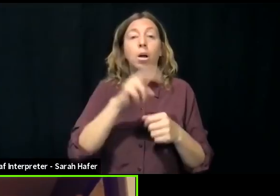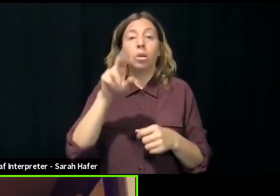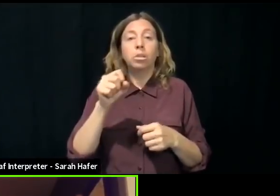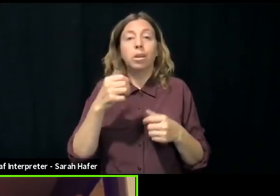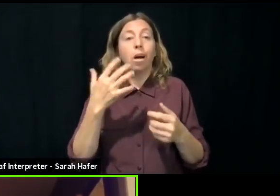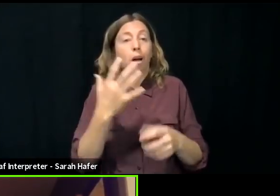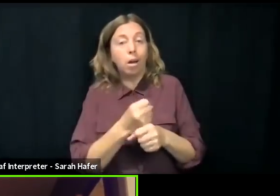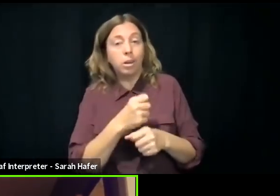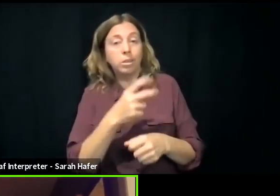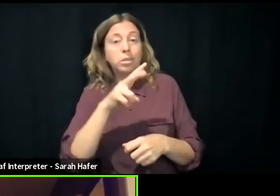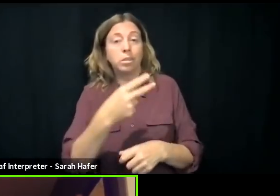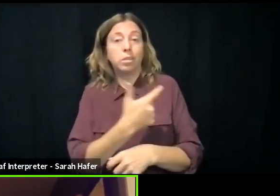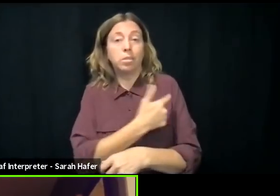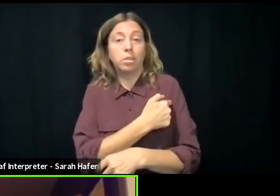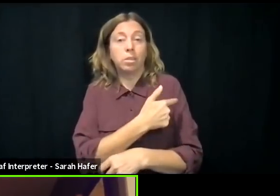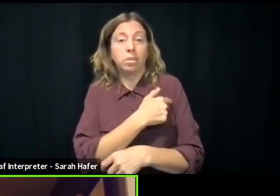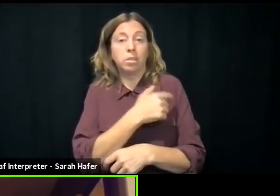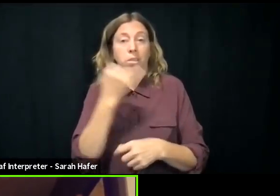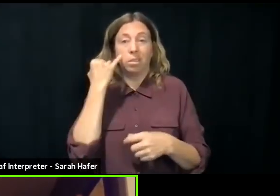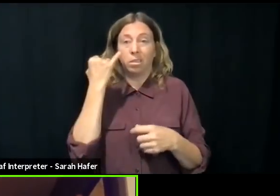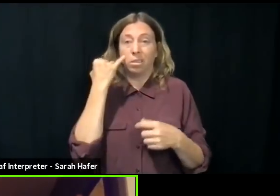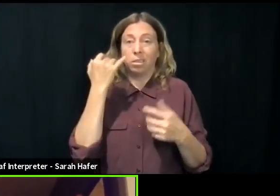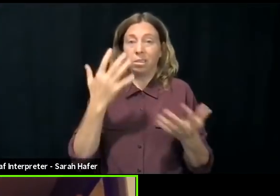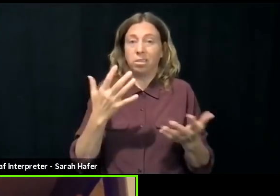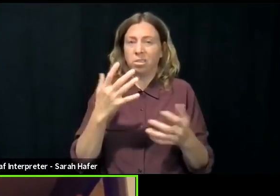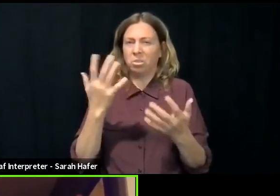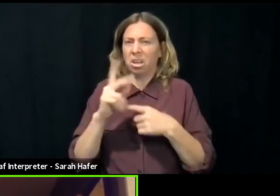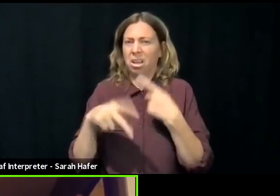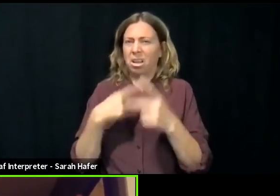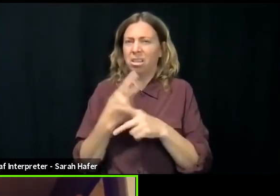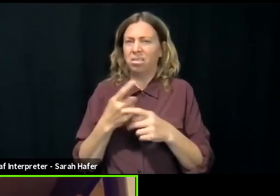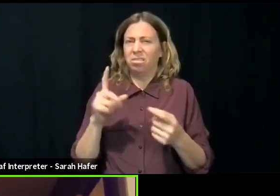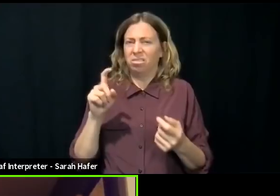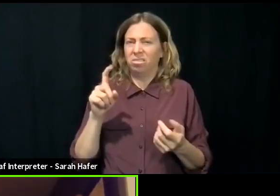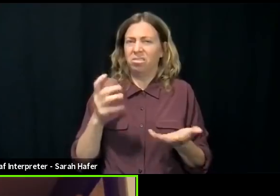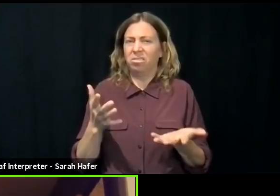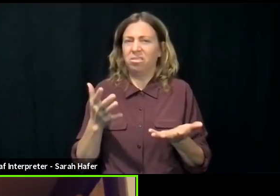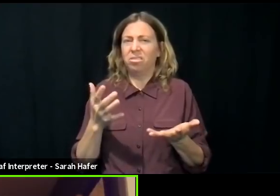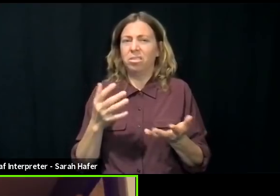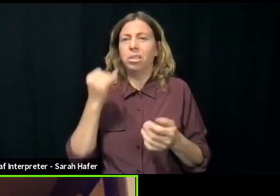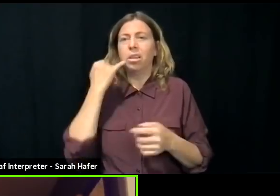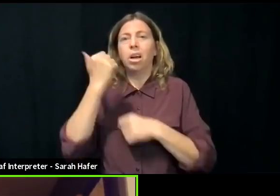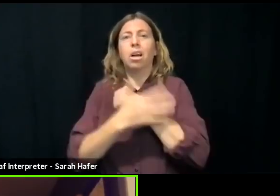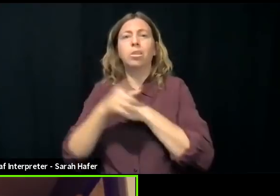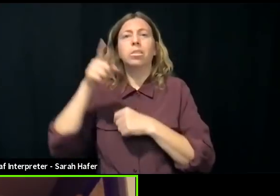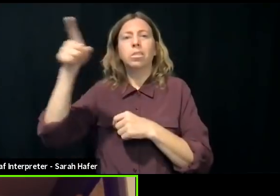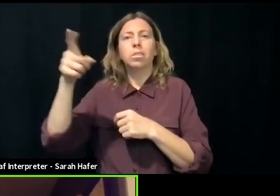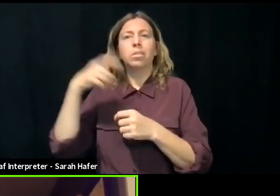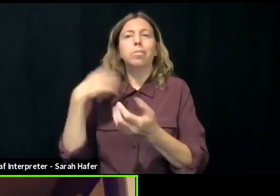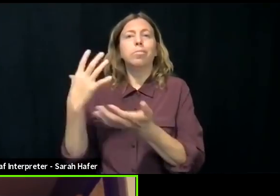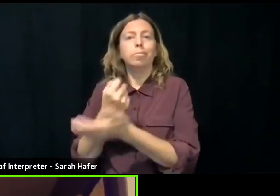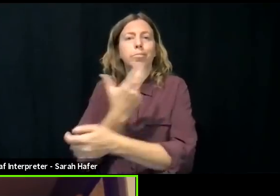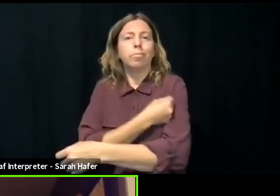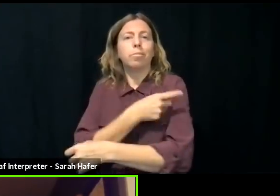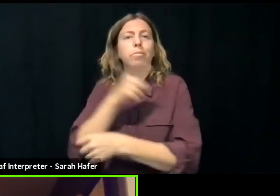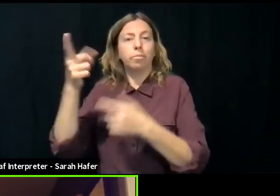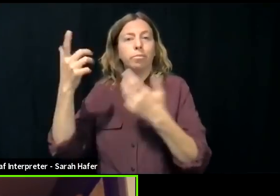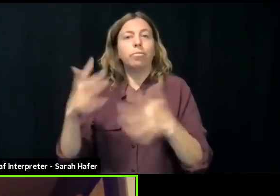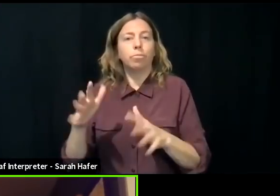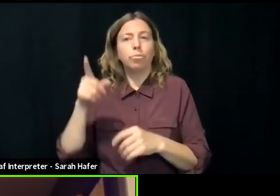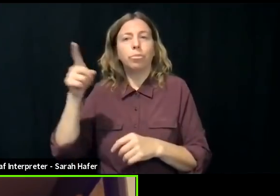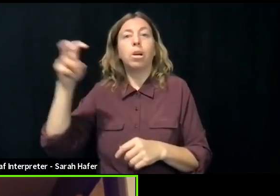Thank you. If you've started a vaccine in another country and that vaccine is not currently available in the United States, we would recommend